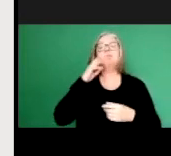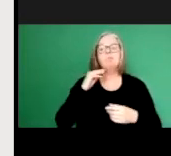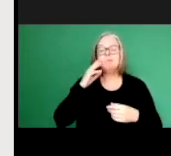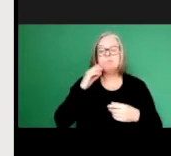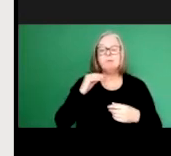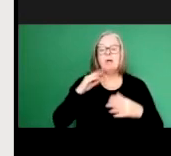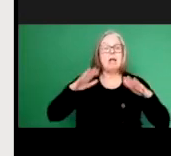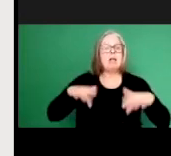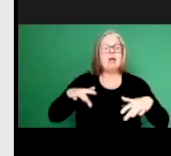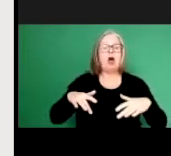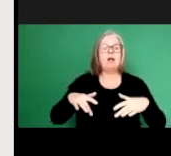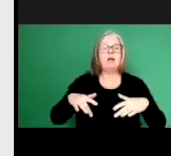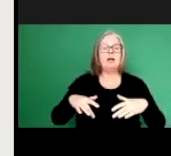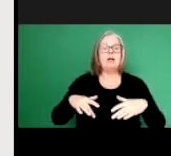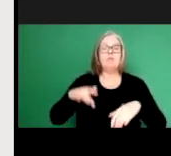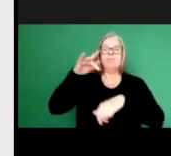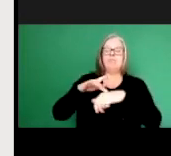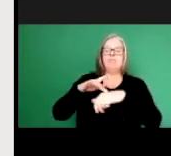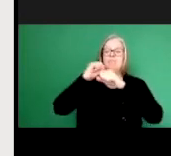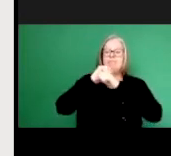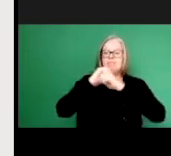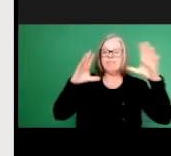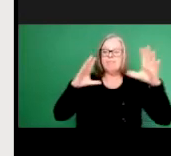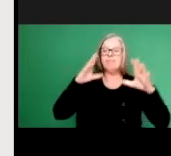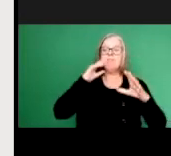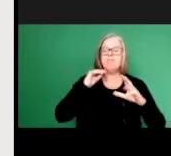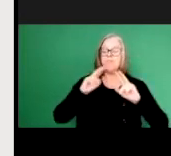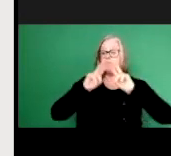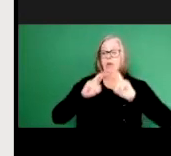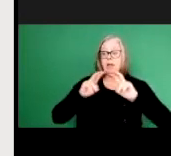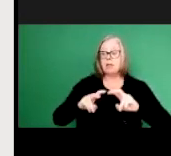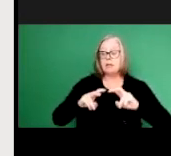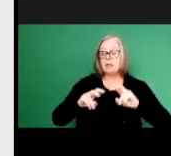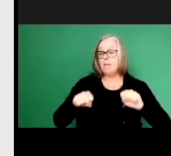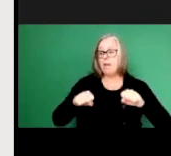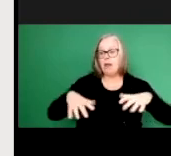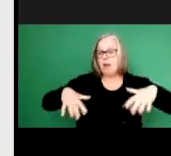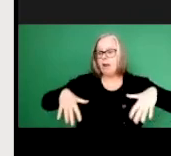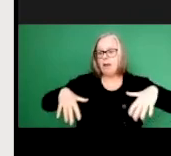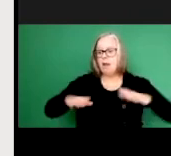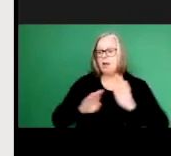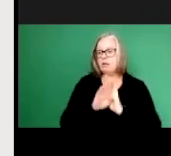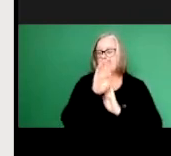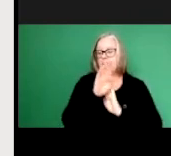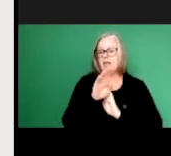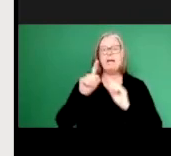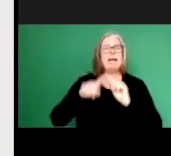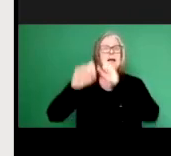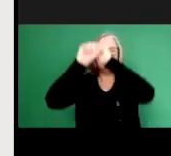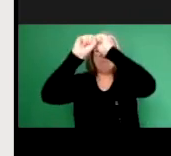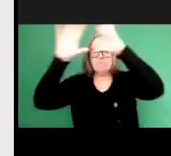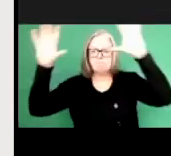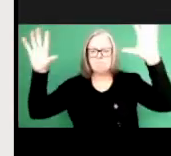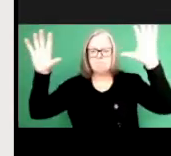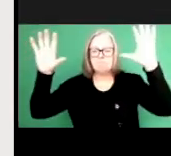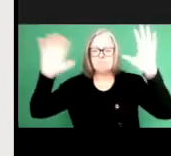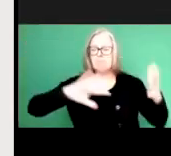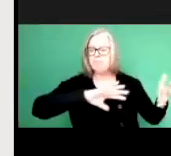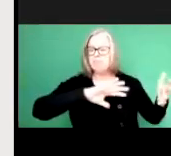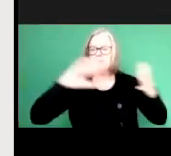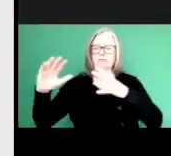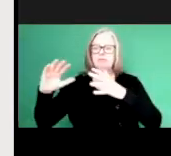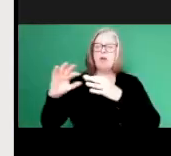lived, the lived experience or the analytic ability to imagine, um, the devastation of, um,